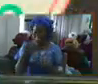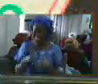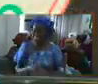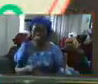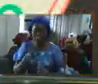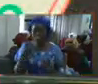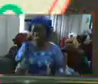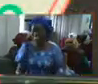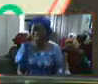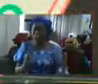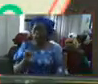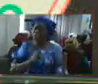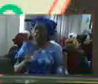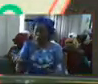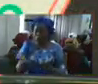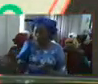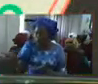So I want you to relax.